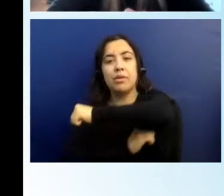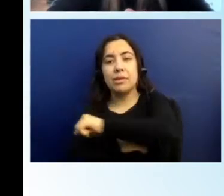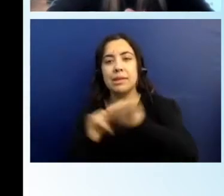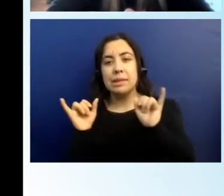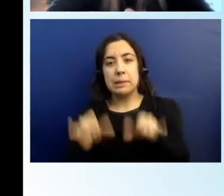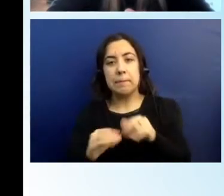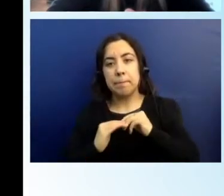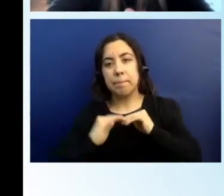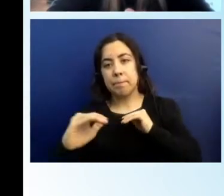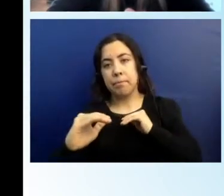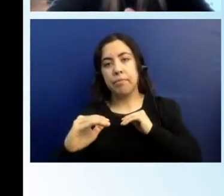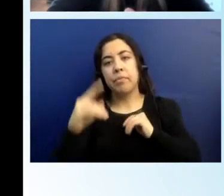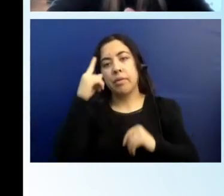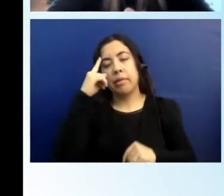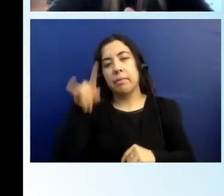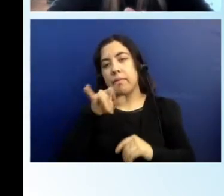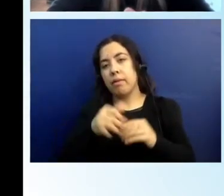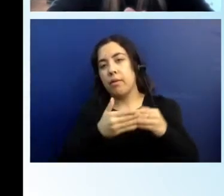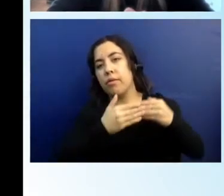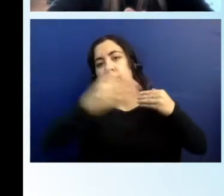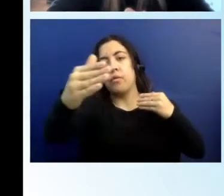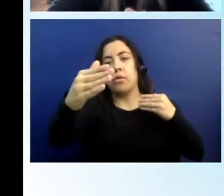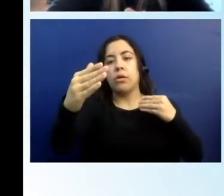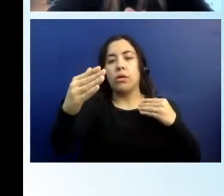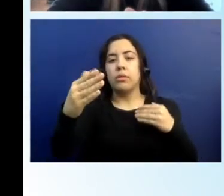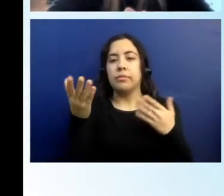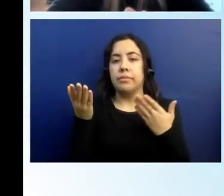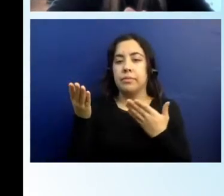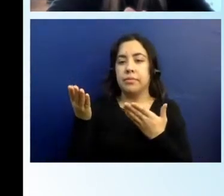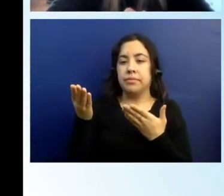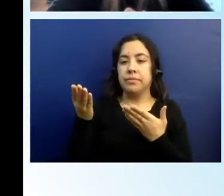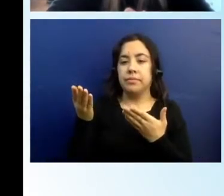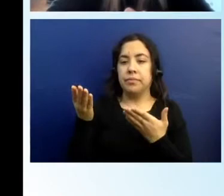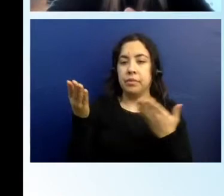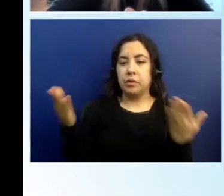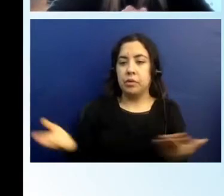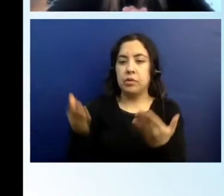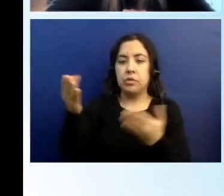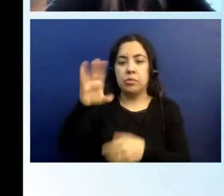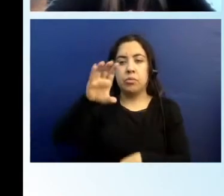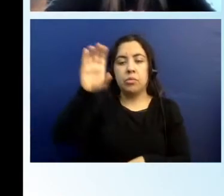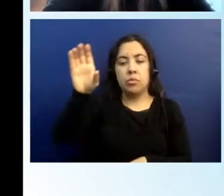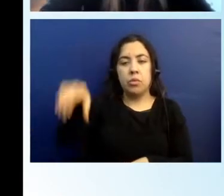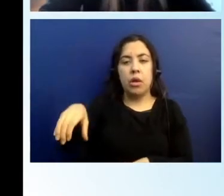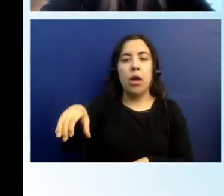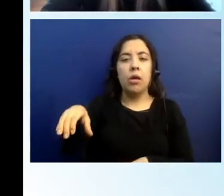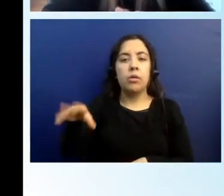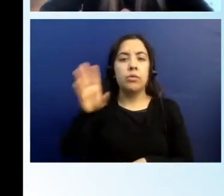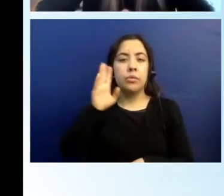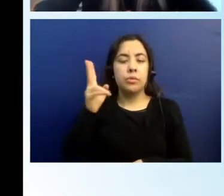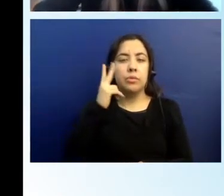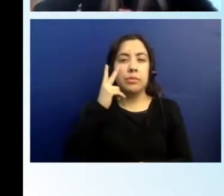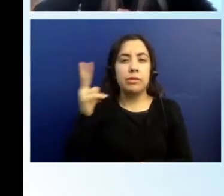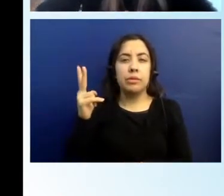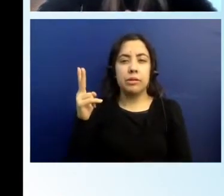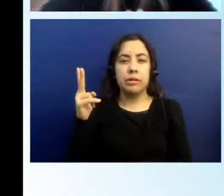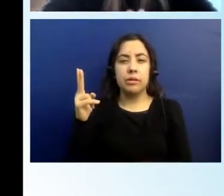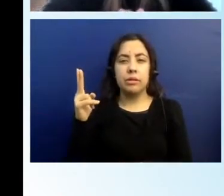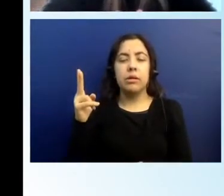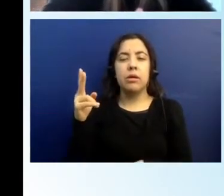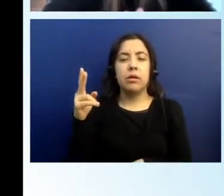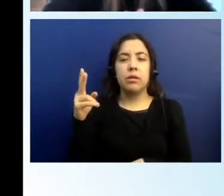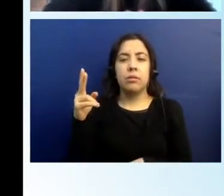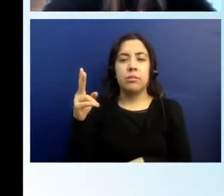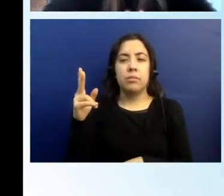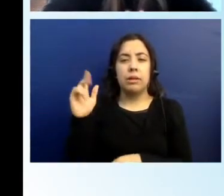see an ephemeral installation in Chicago where I harvested phragmites,